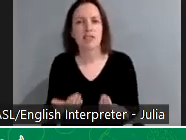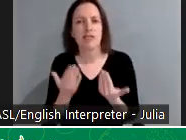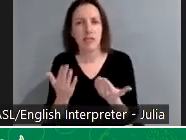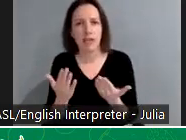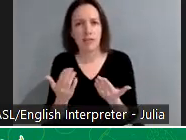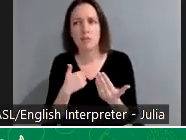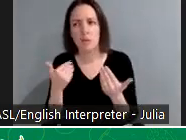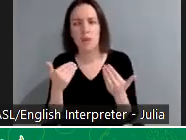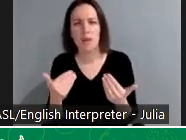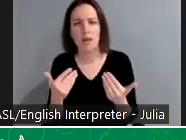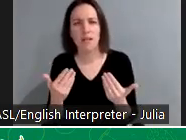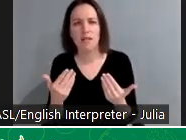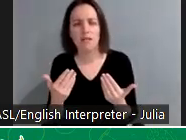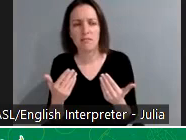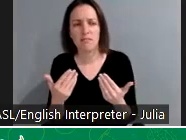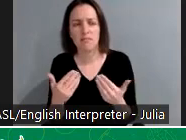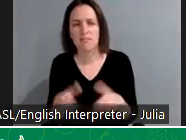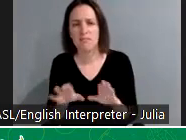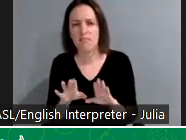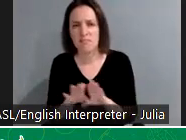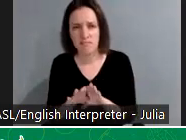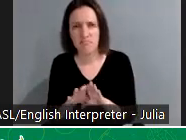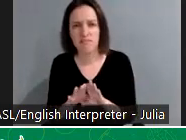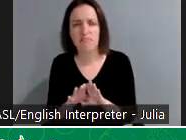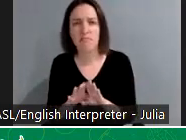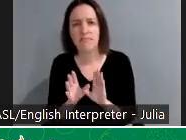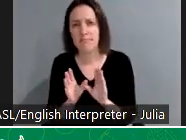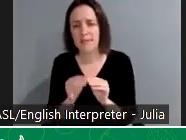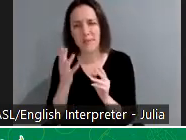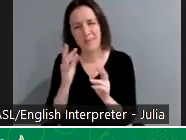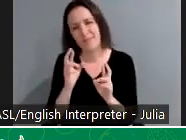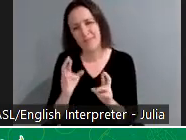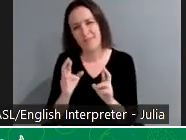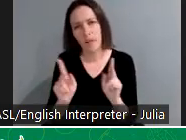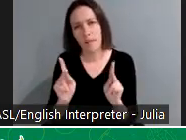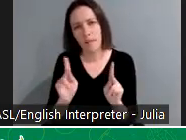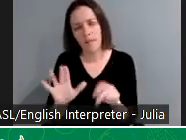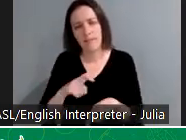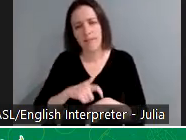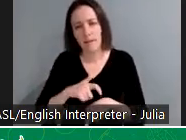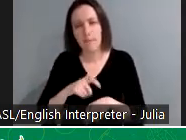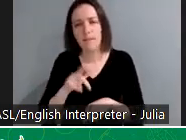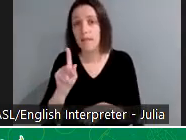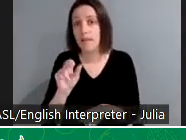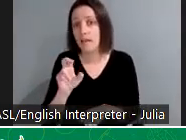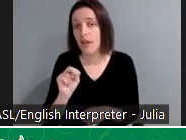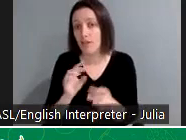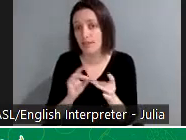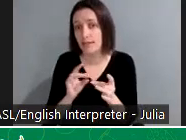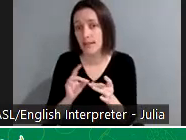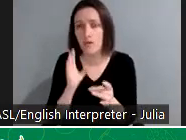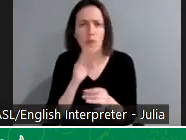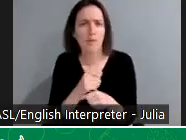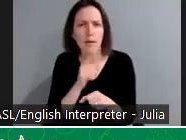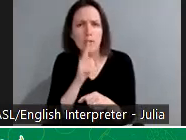and probably close out, just being respectful of folks' time. And as Karen said, we'll make sure that we provide you